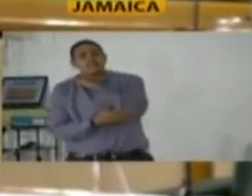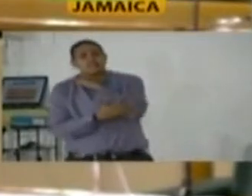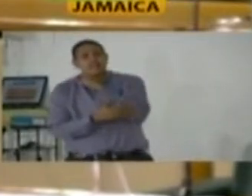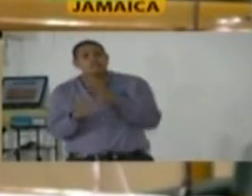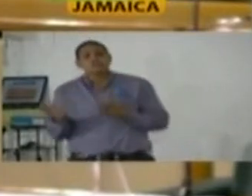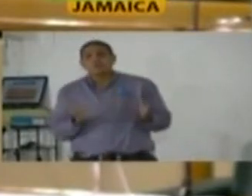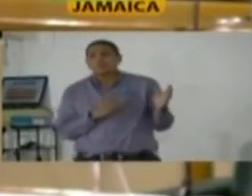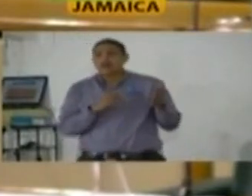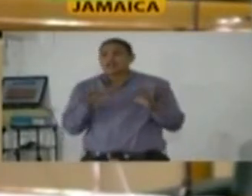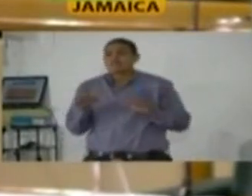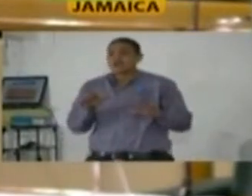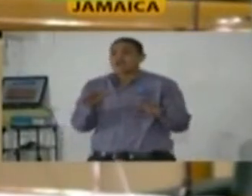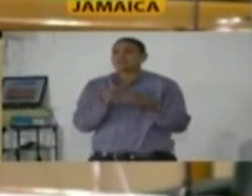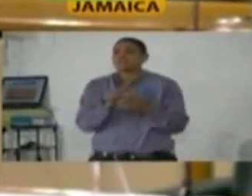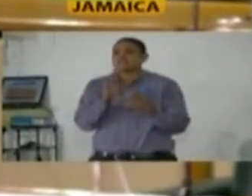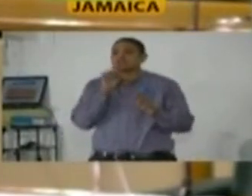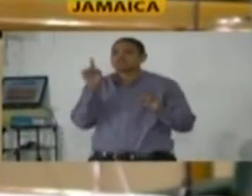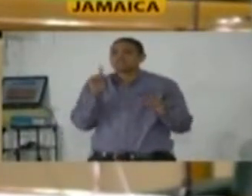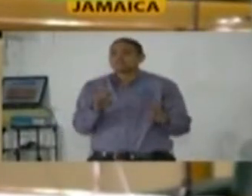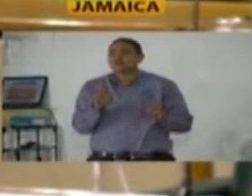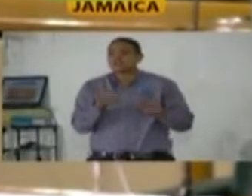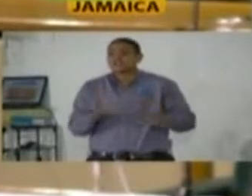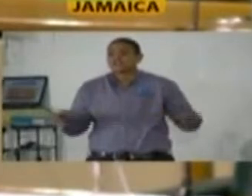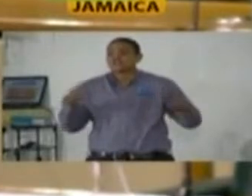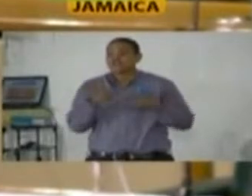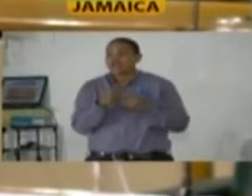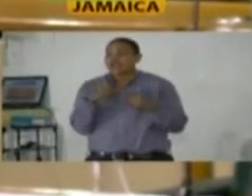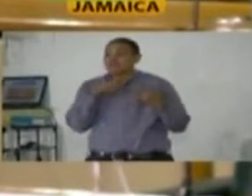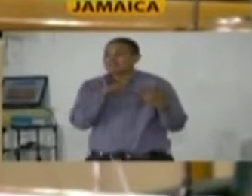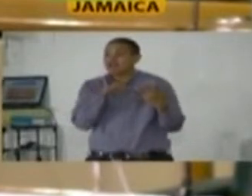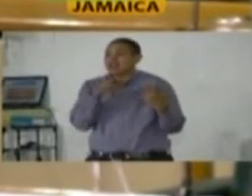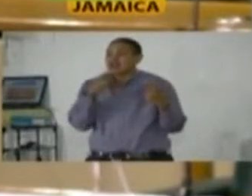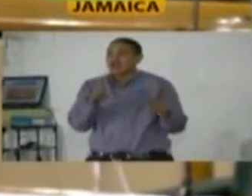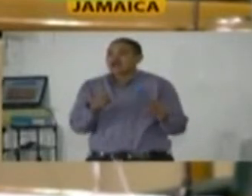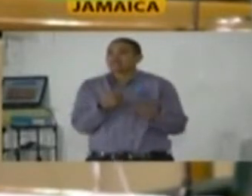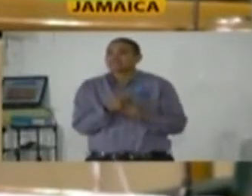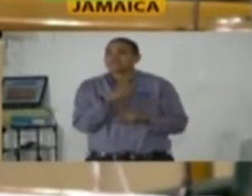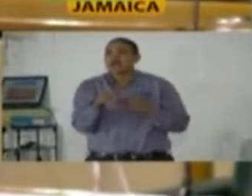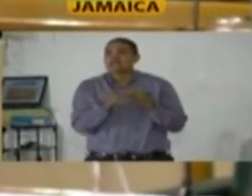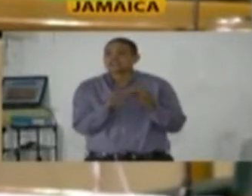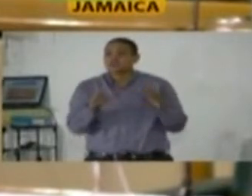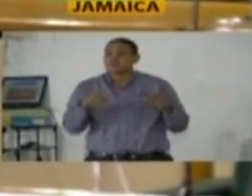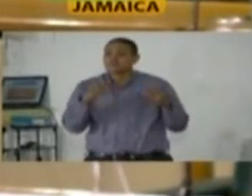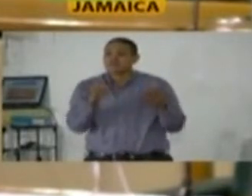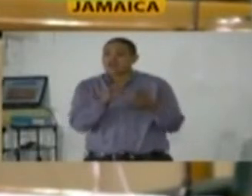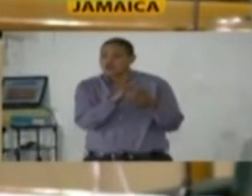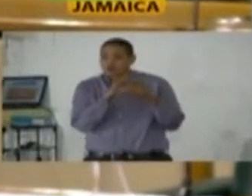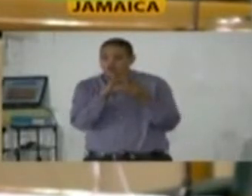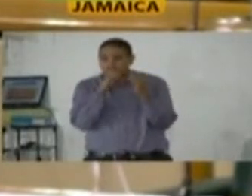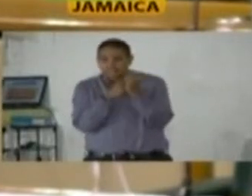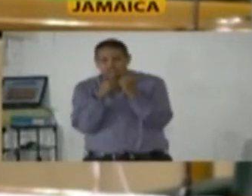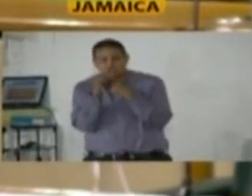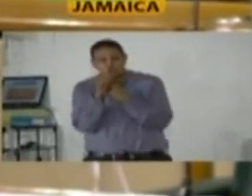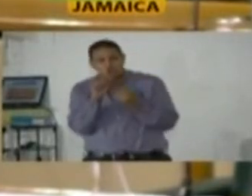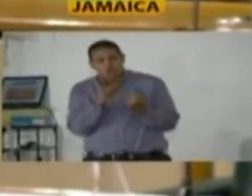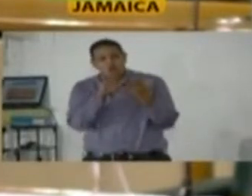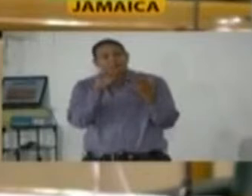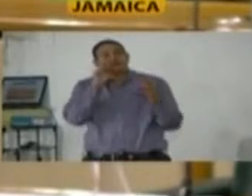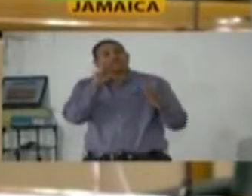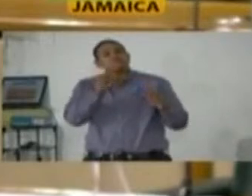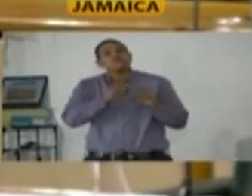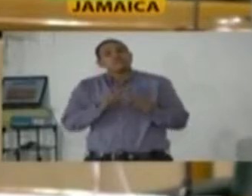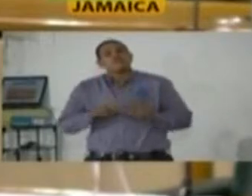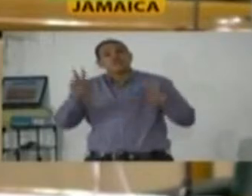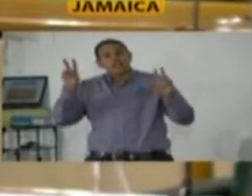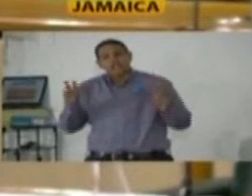for an Integrated Response to Children and Violence, which provides a coordinated and structured approach to addressing the key issues